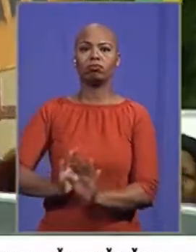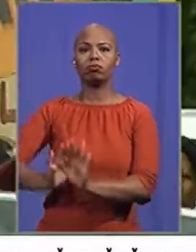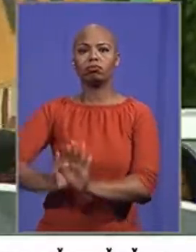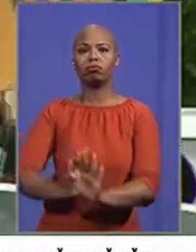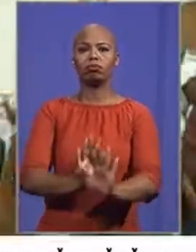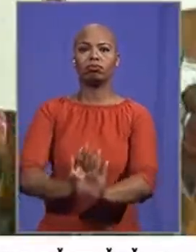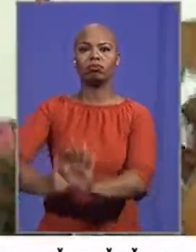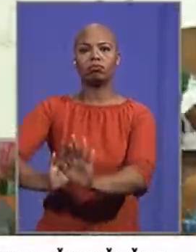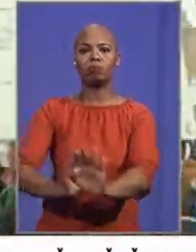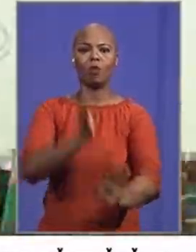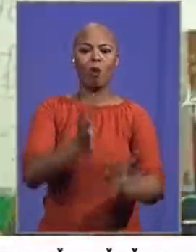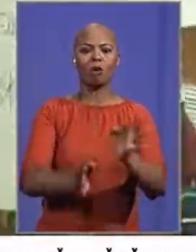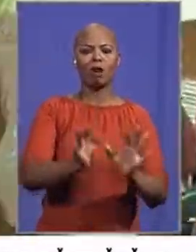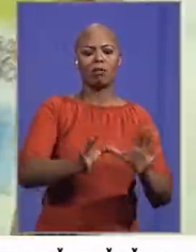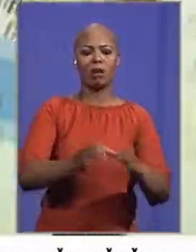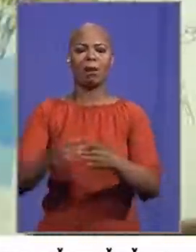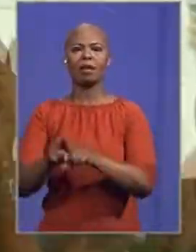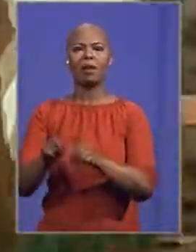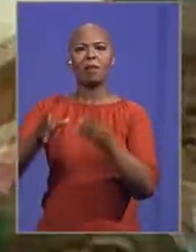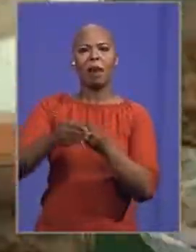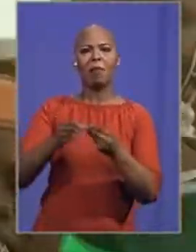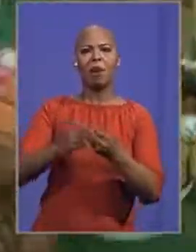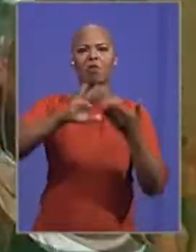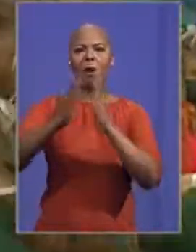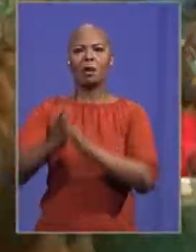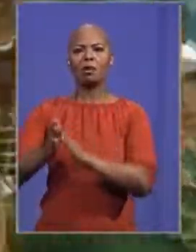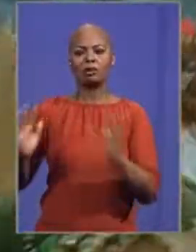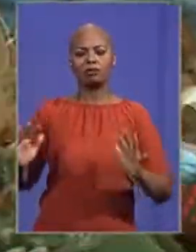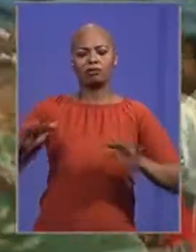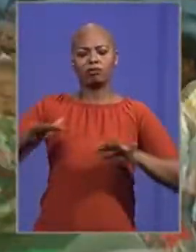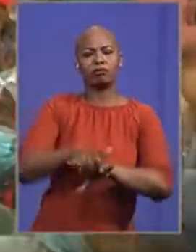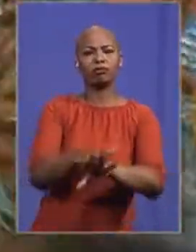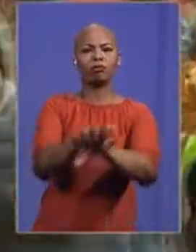mekgatlo ya dipolotiki šita le maloko a setšhaba e batlile go